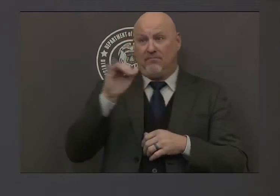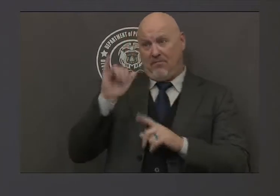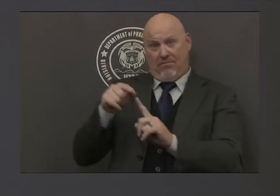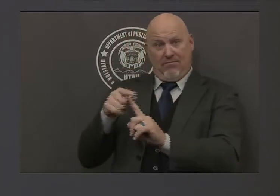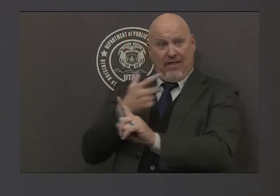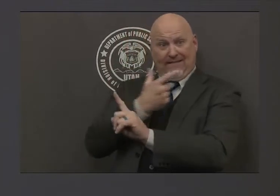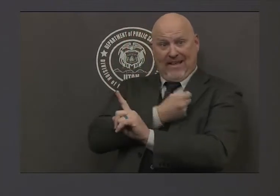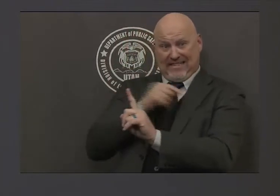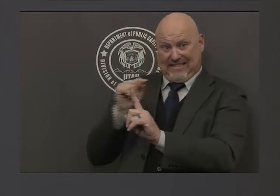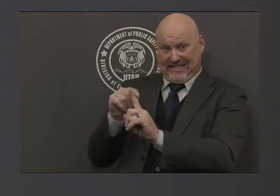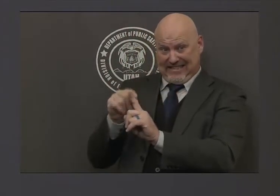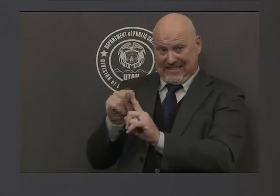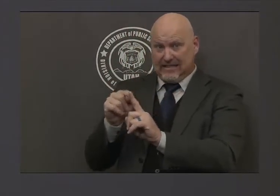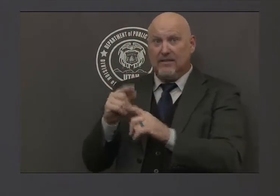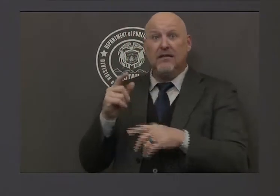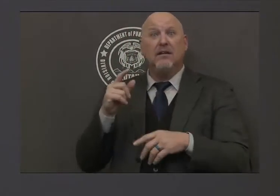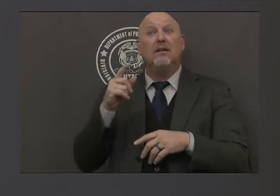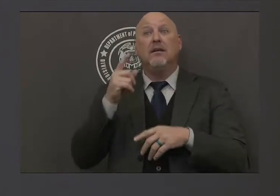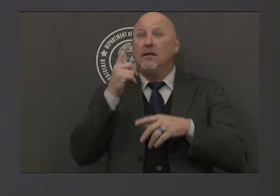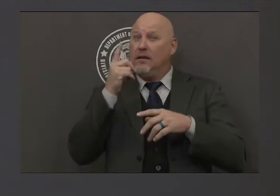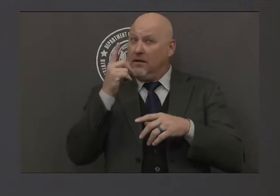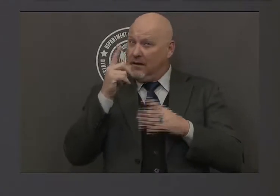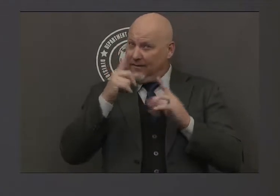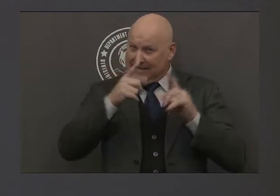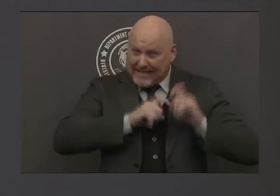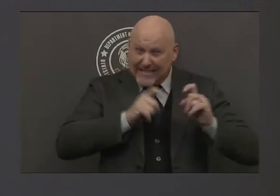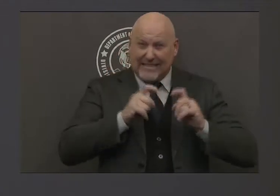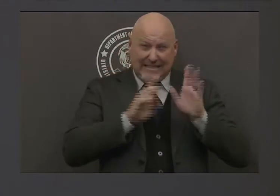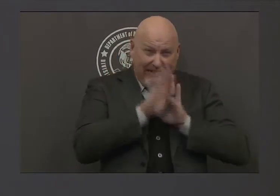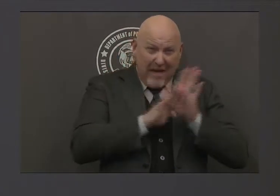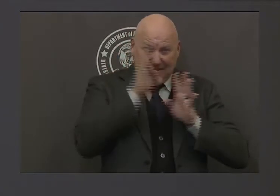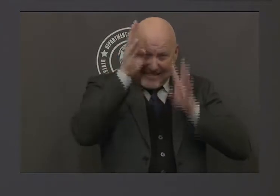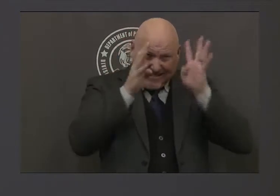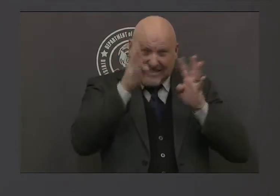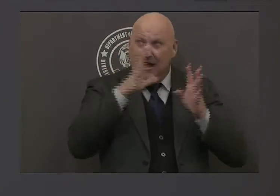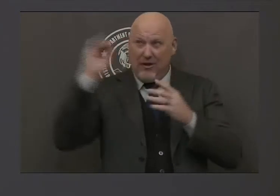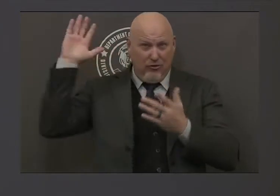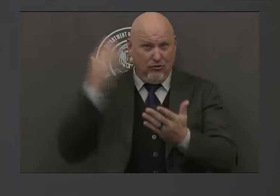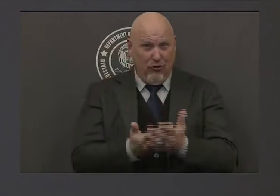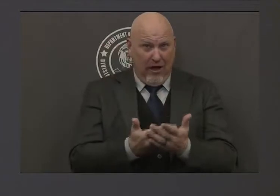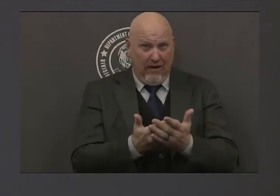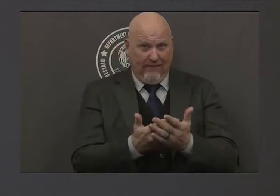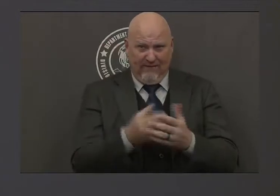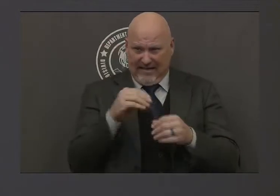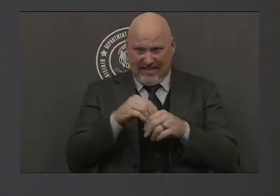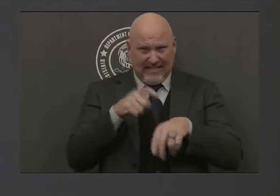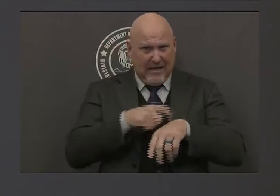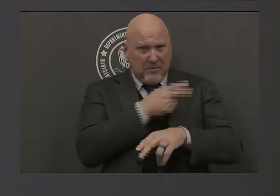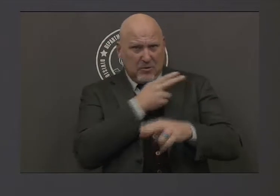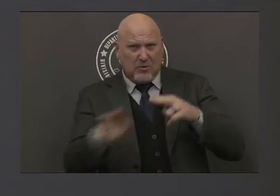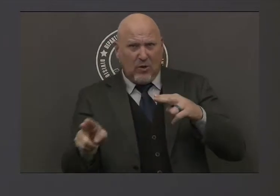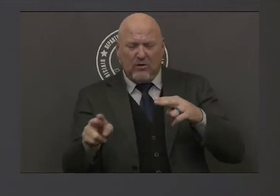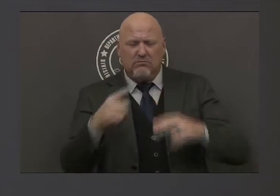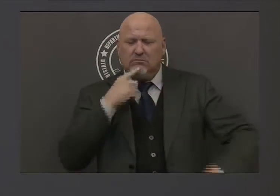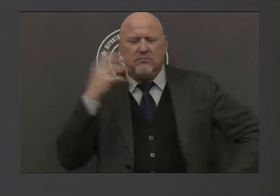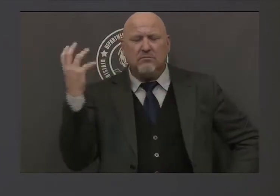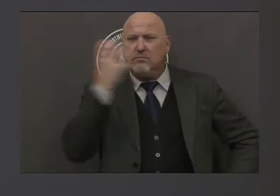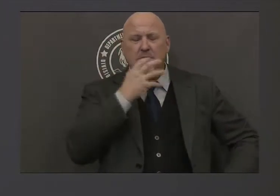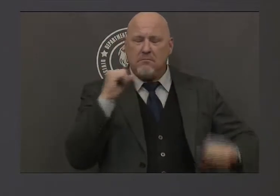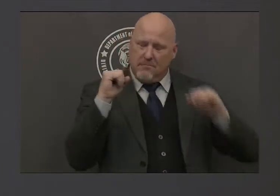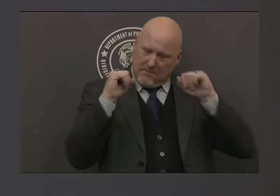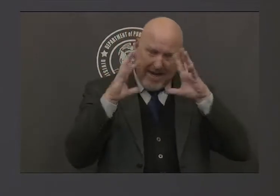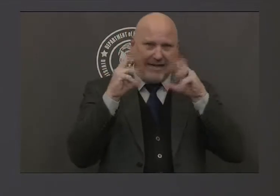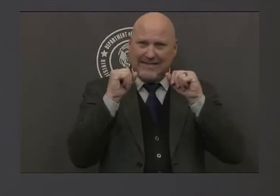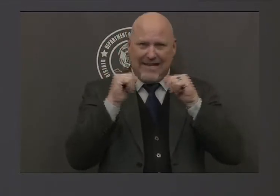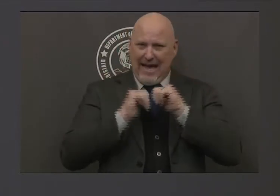technological advancement. It's a testament to the tenacity of researchers and scientists who have